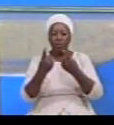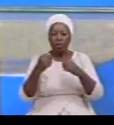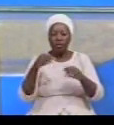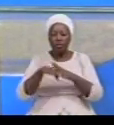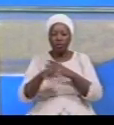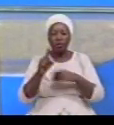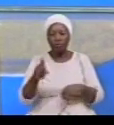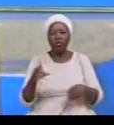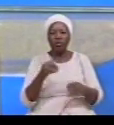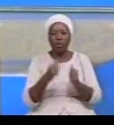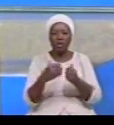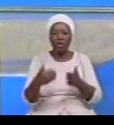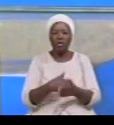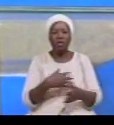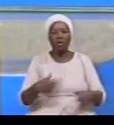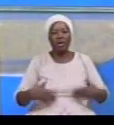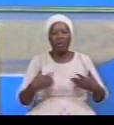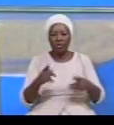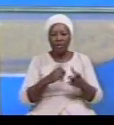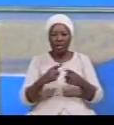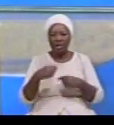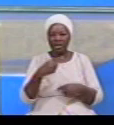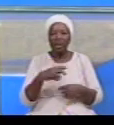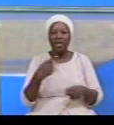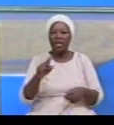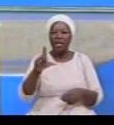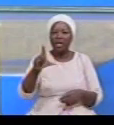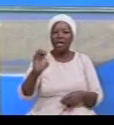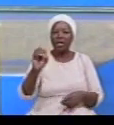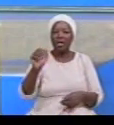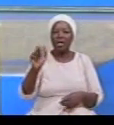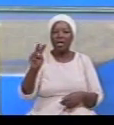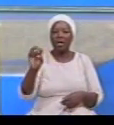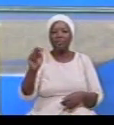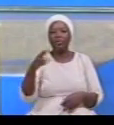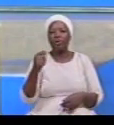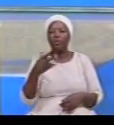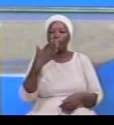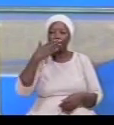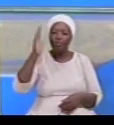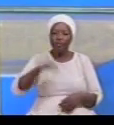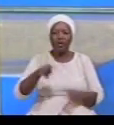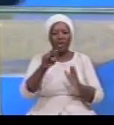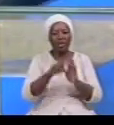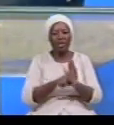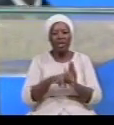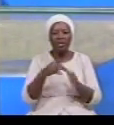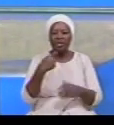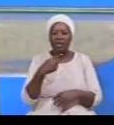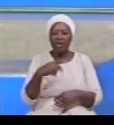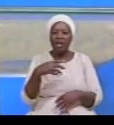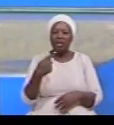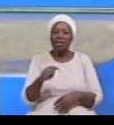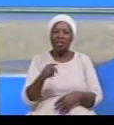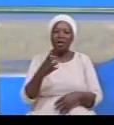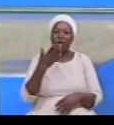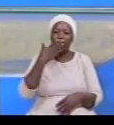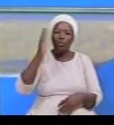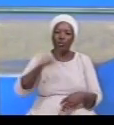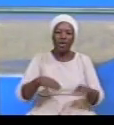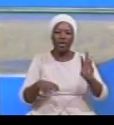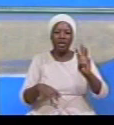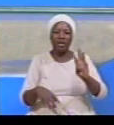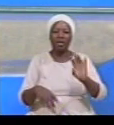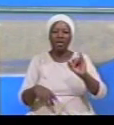the leaven of wickedness. He says, the wicked heart belongs to the old